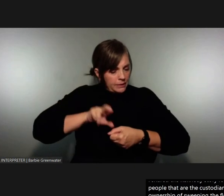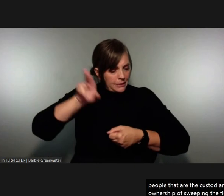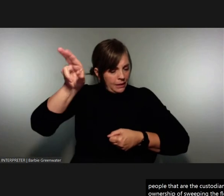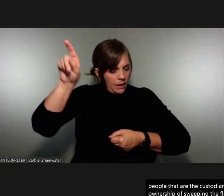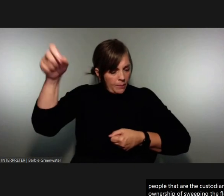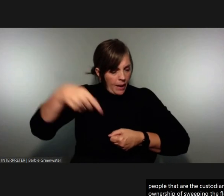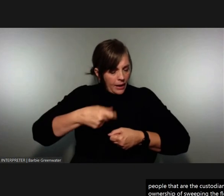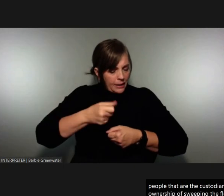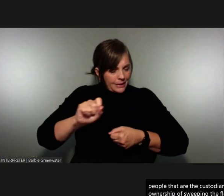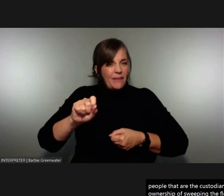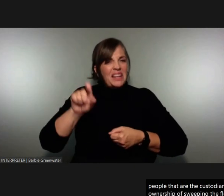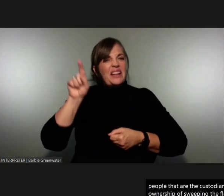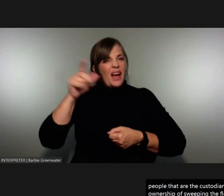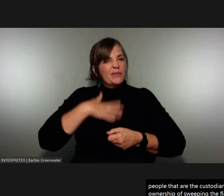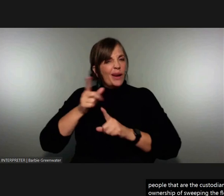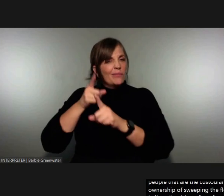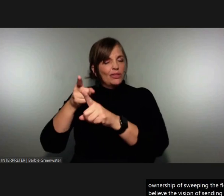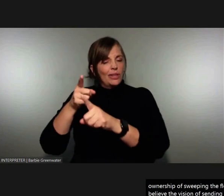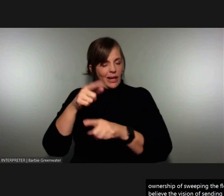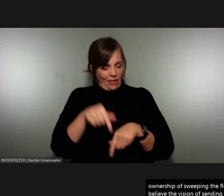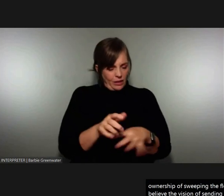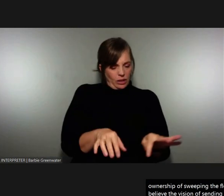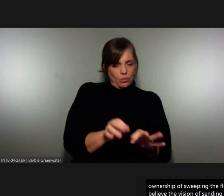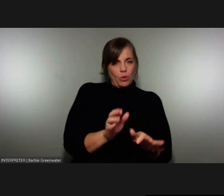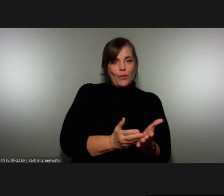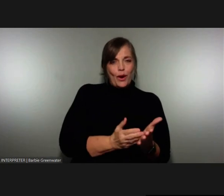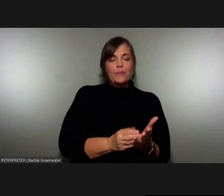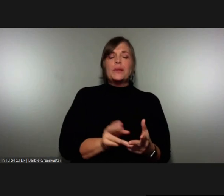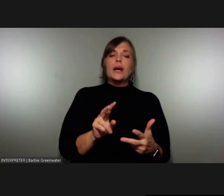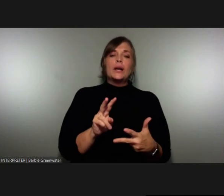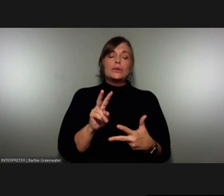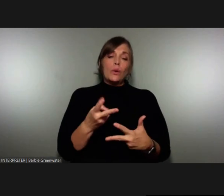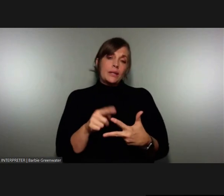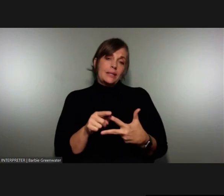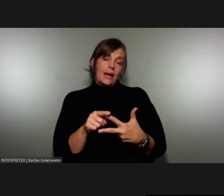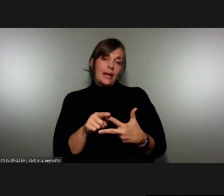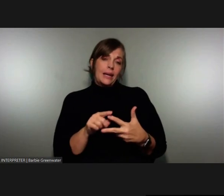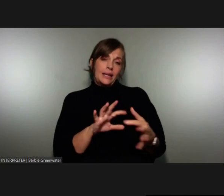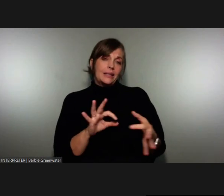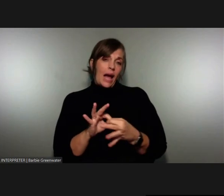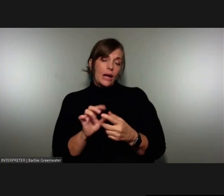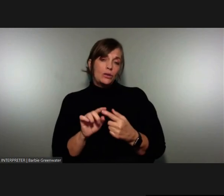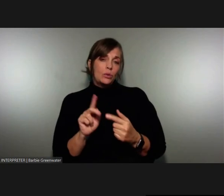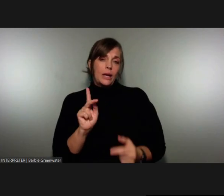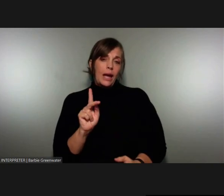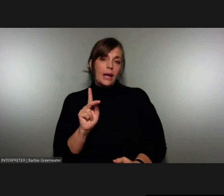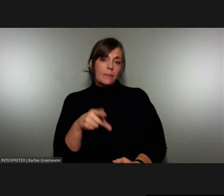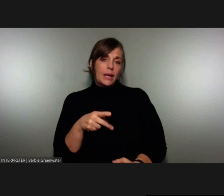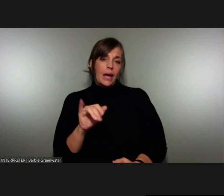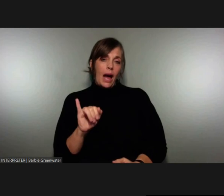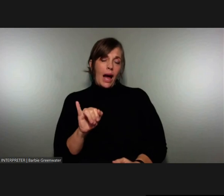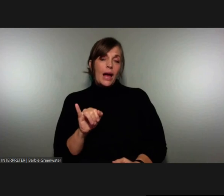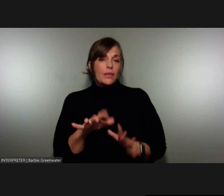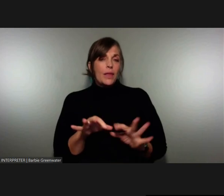that criticality of knowing what that is. The second piece is tying it to KPIs that matter to the individual. Show me how my